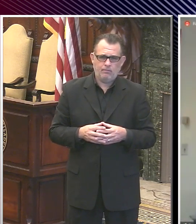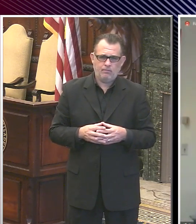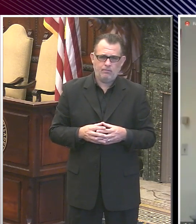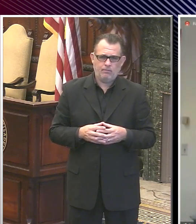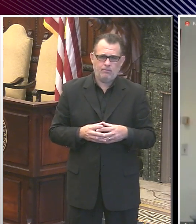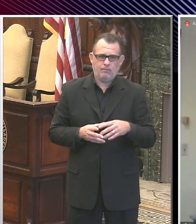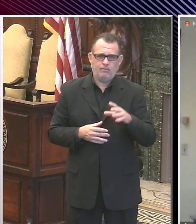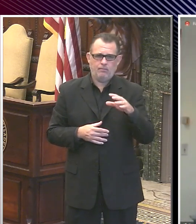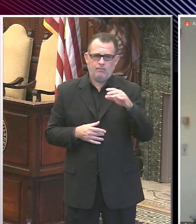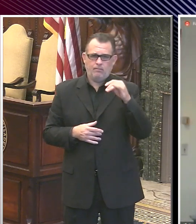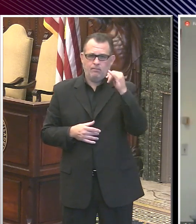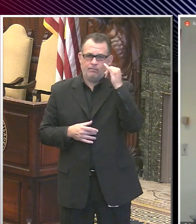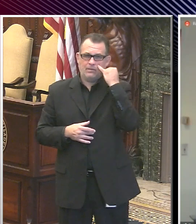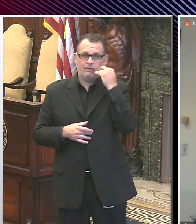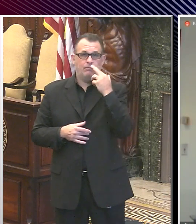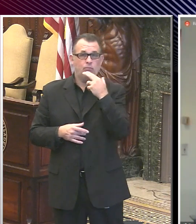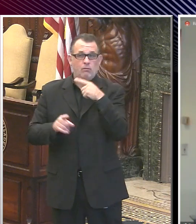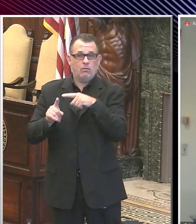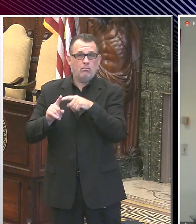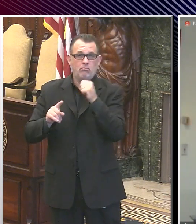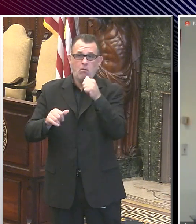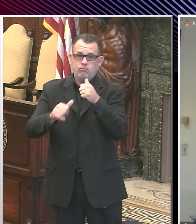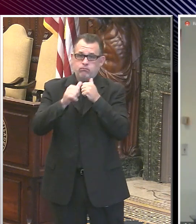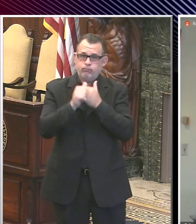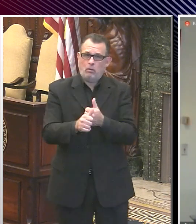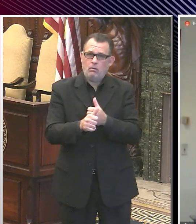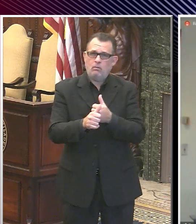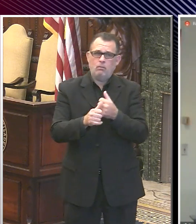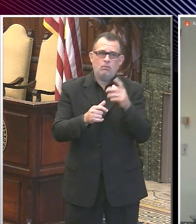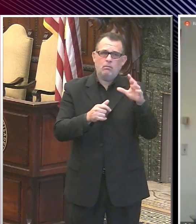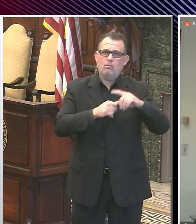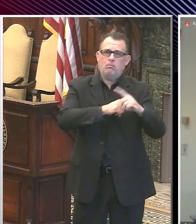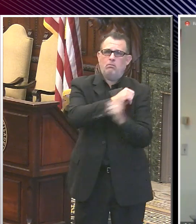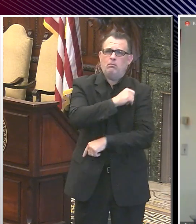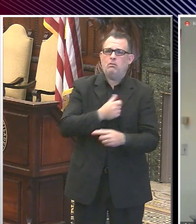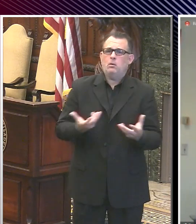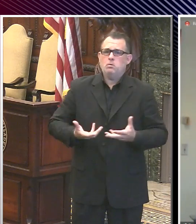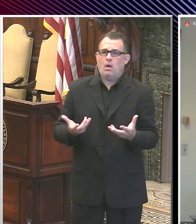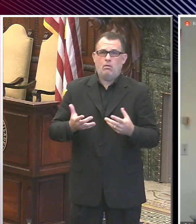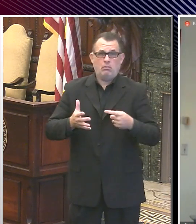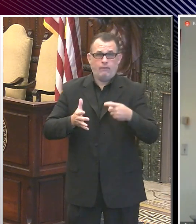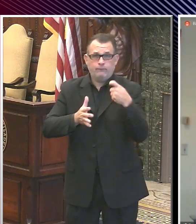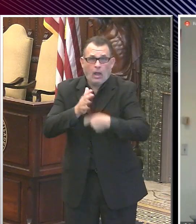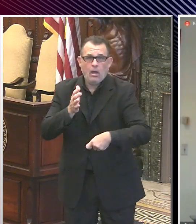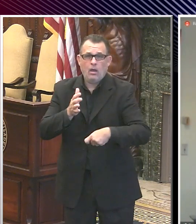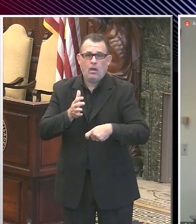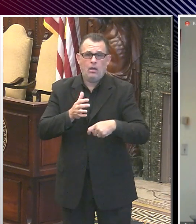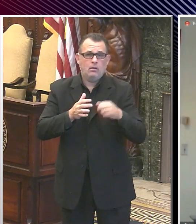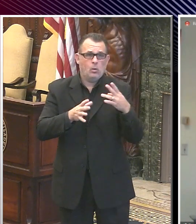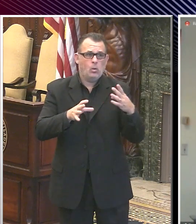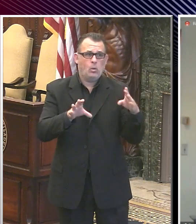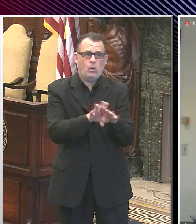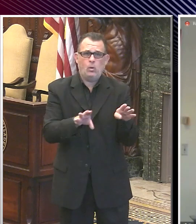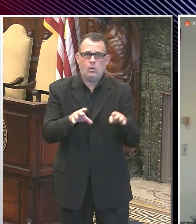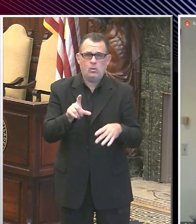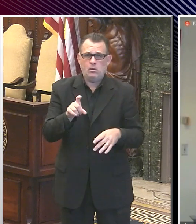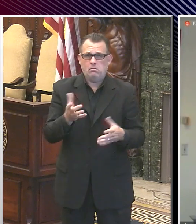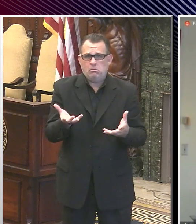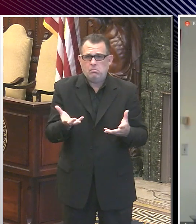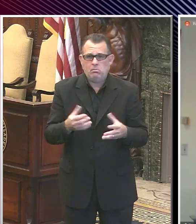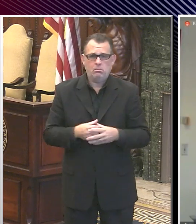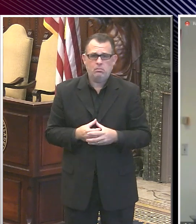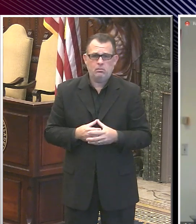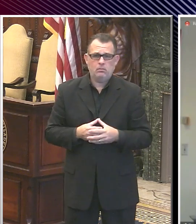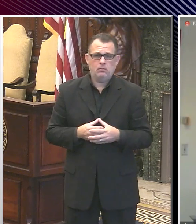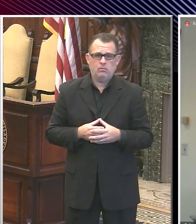Well, we have two tools at our disposal. One is fines and another is closure. We're more inclined to do closure, but we do also issue